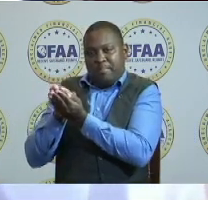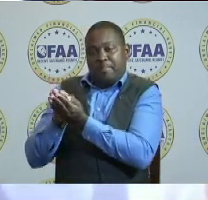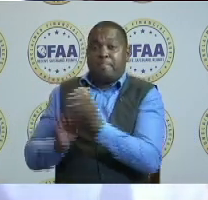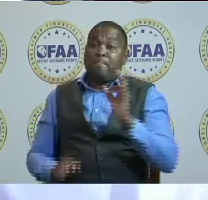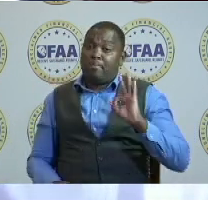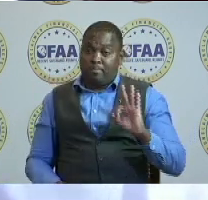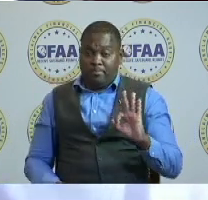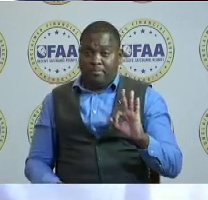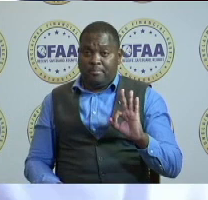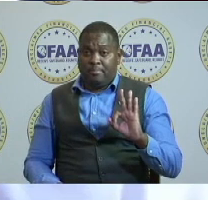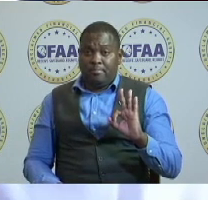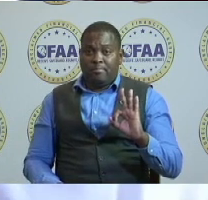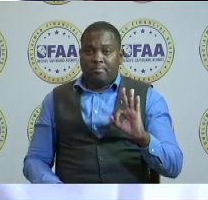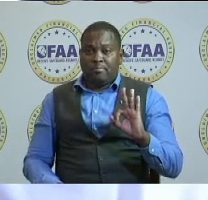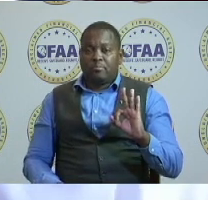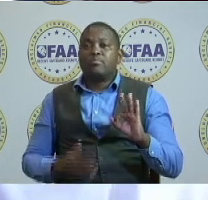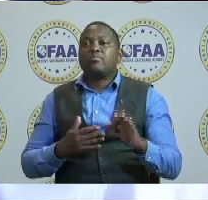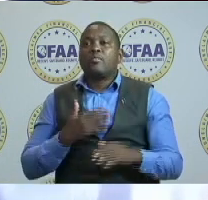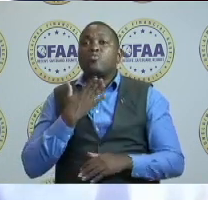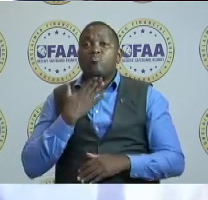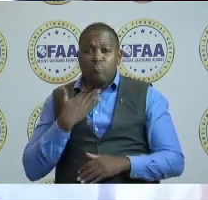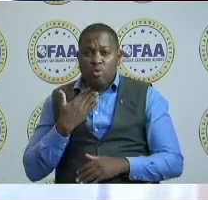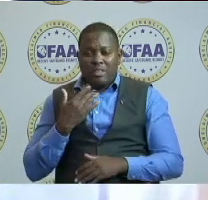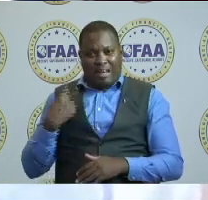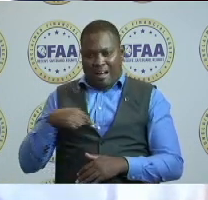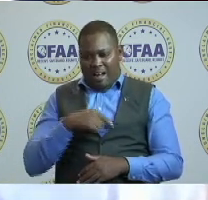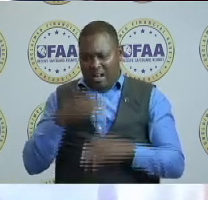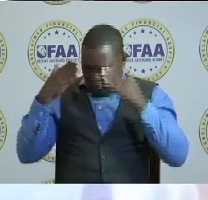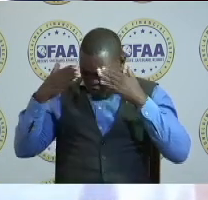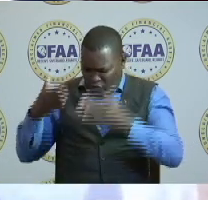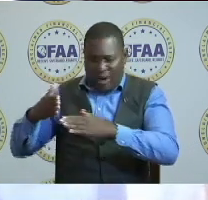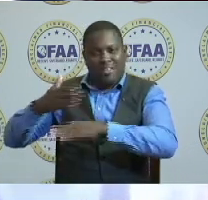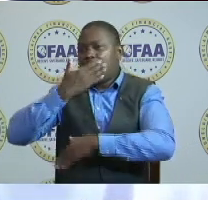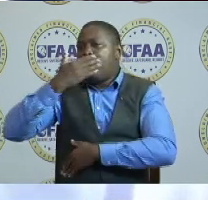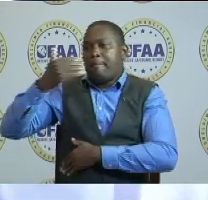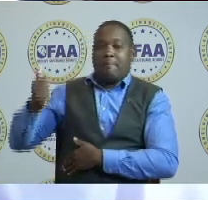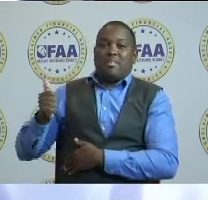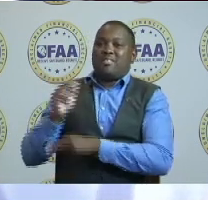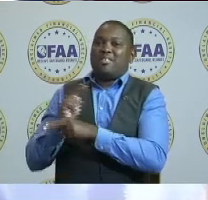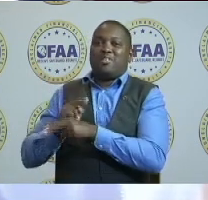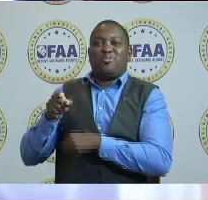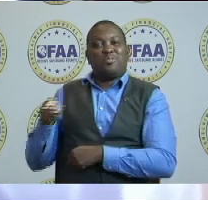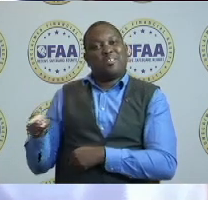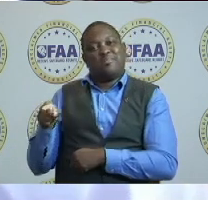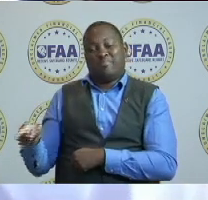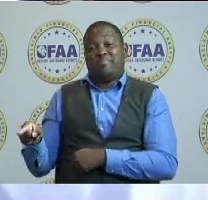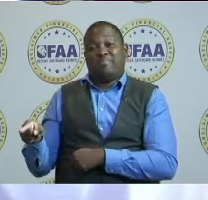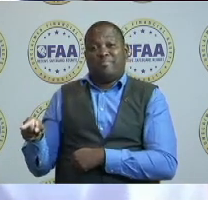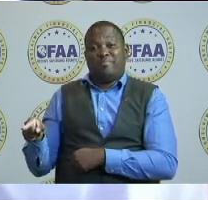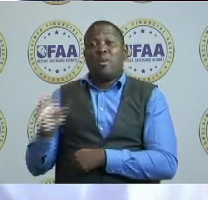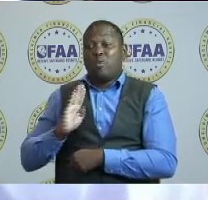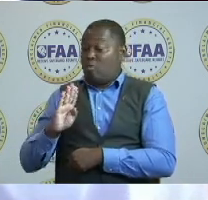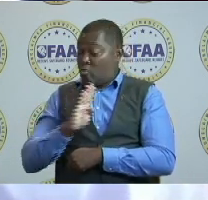three is to require the fiduciary duty in the management of the UFA by the board, to make